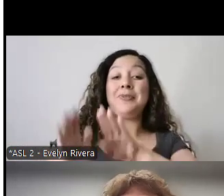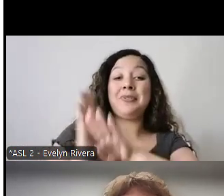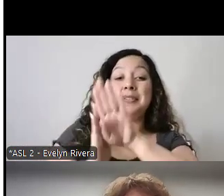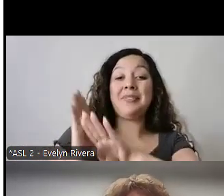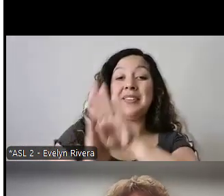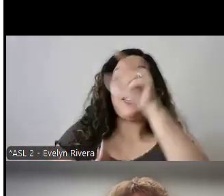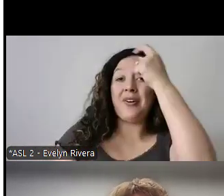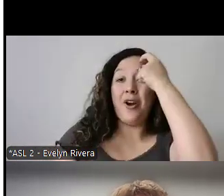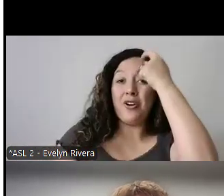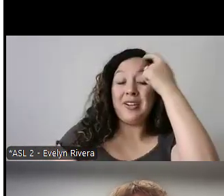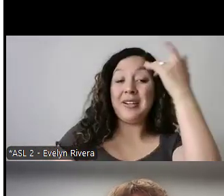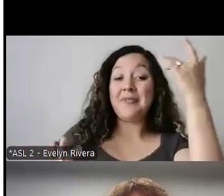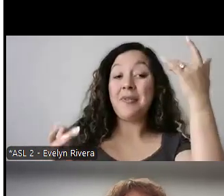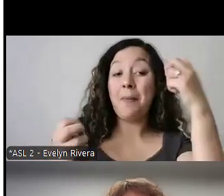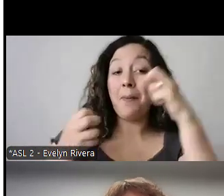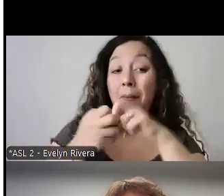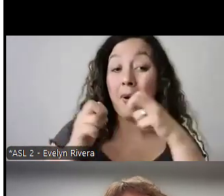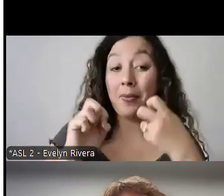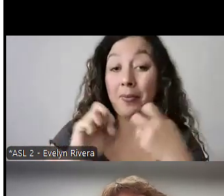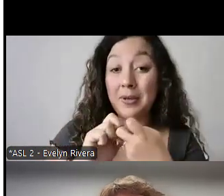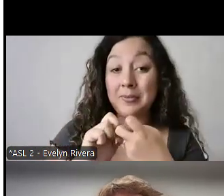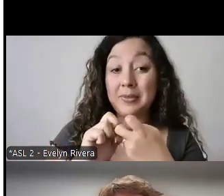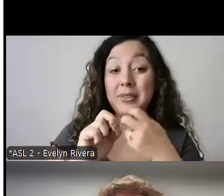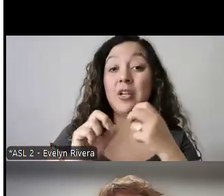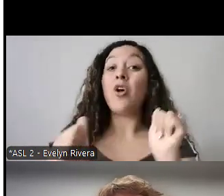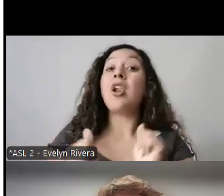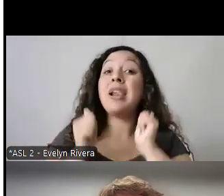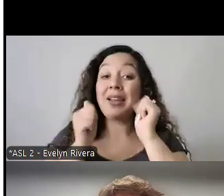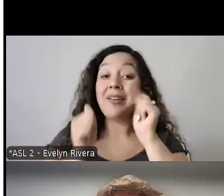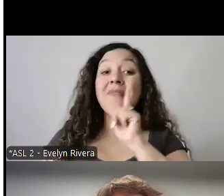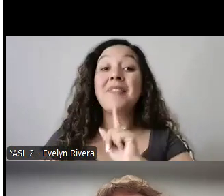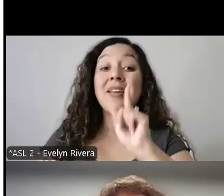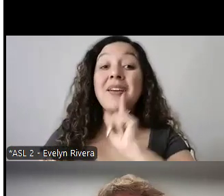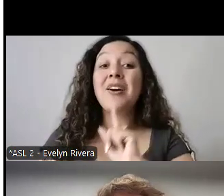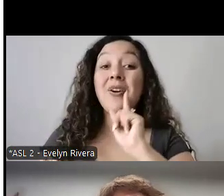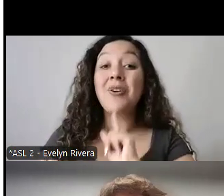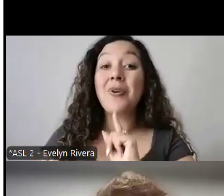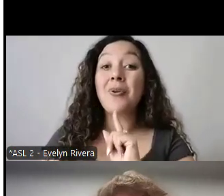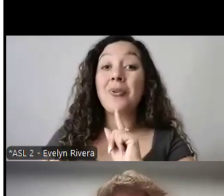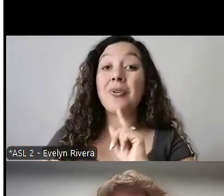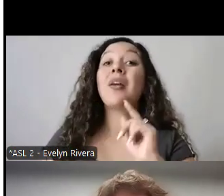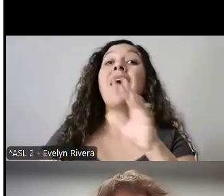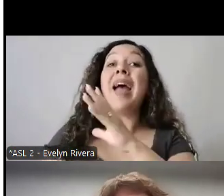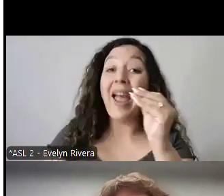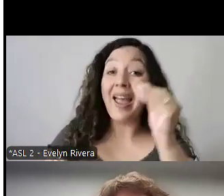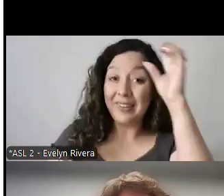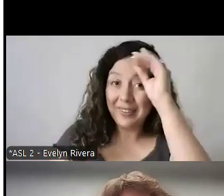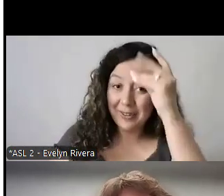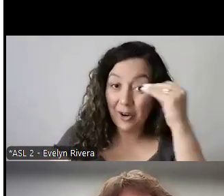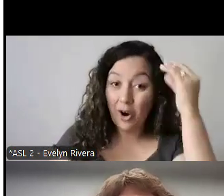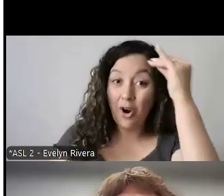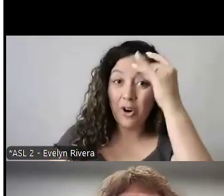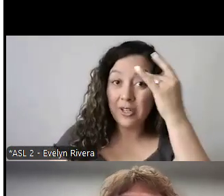And so the living alone with cognitive impairment is often a hallmark for social isolation